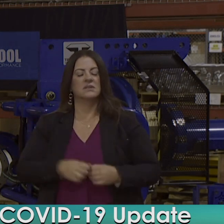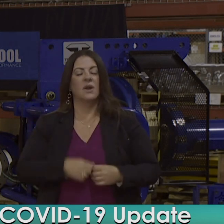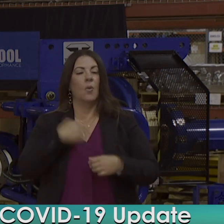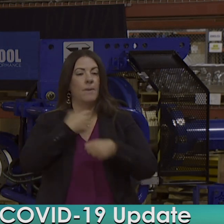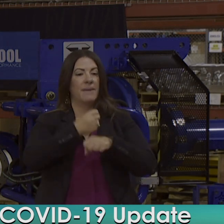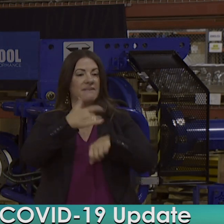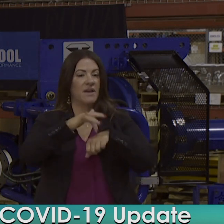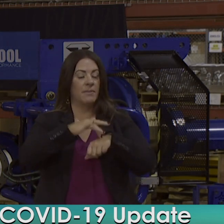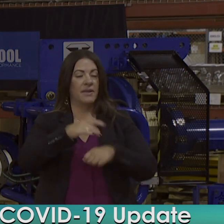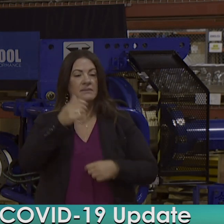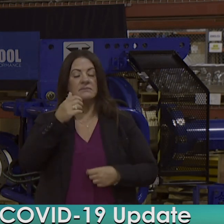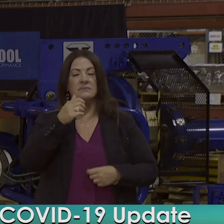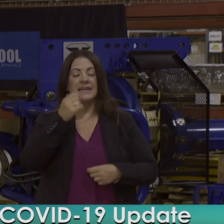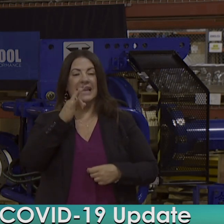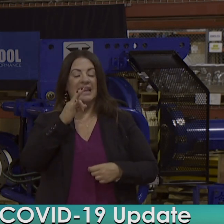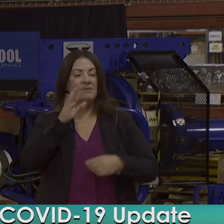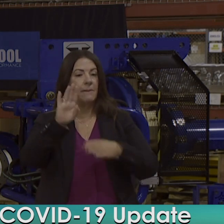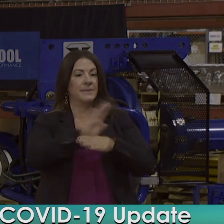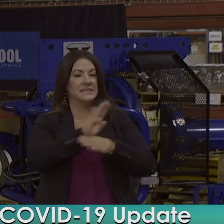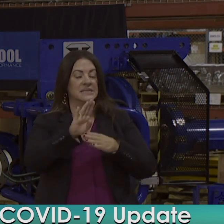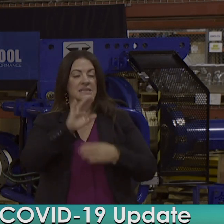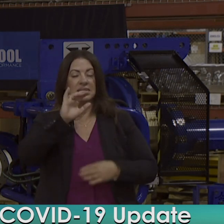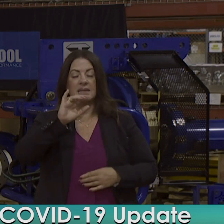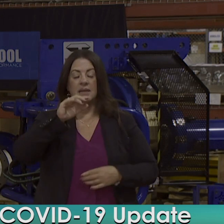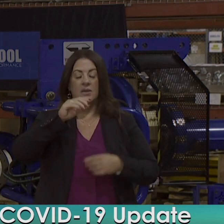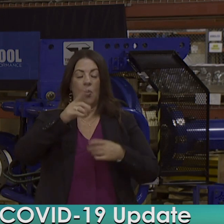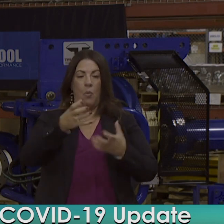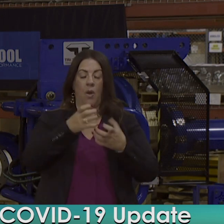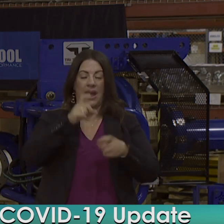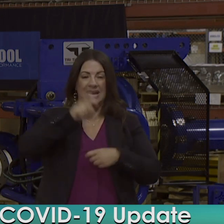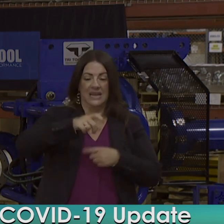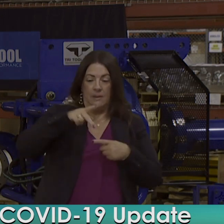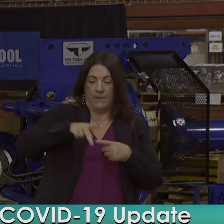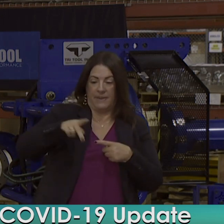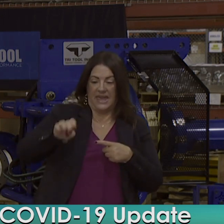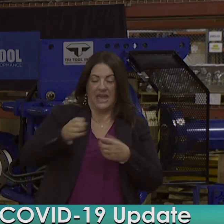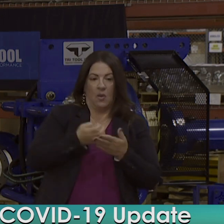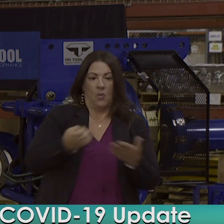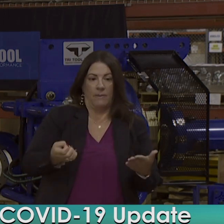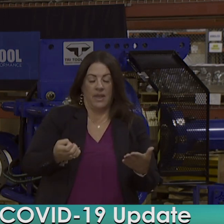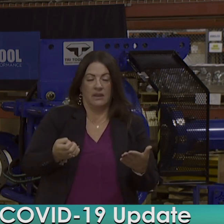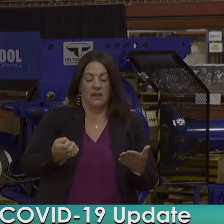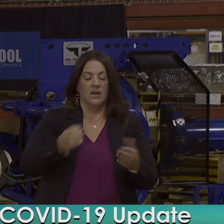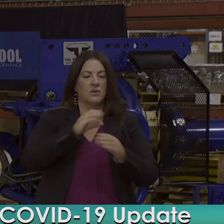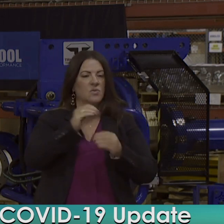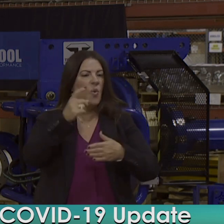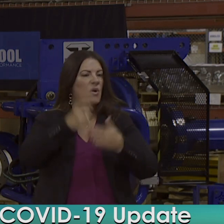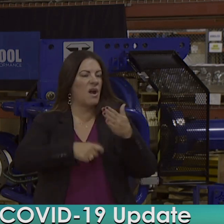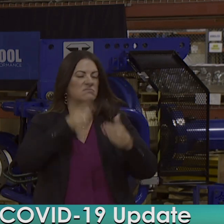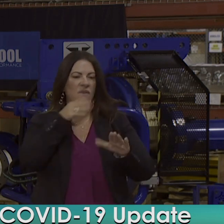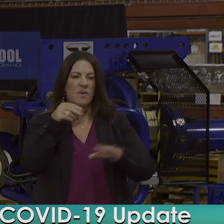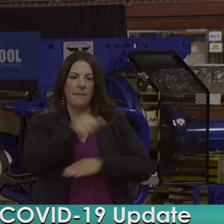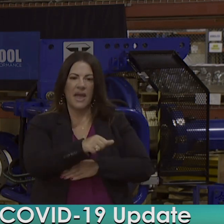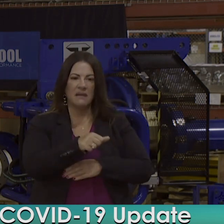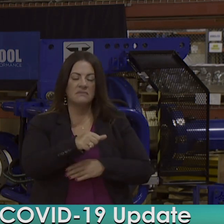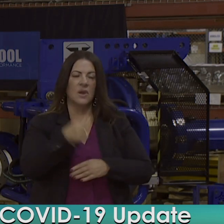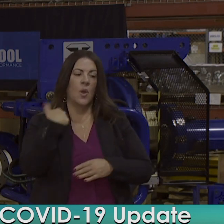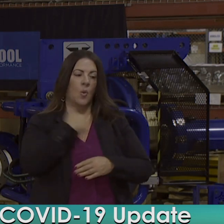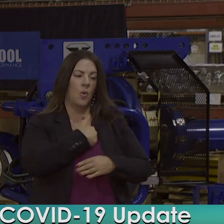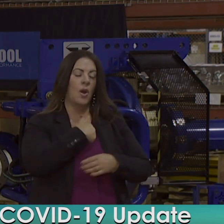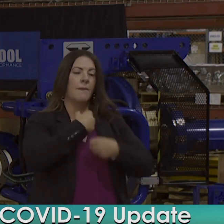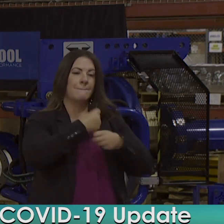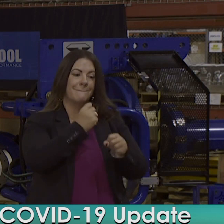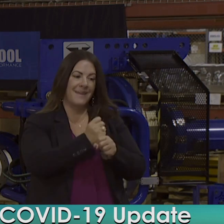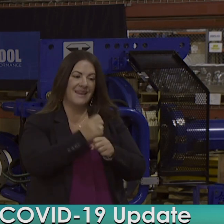cost to industry associations in this state. I want to repeat that. We are making PPE